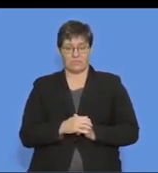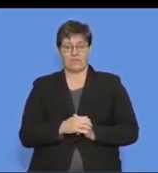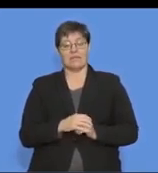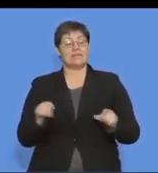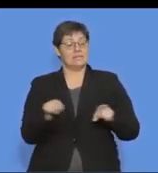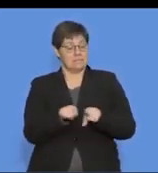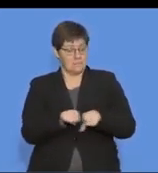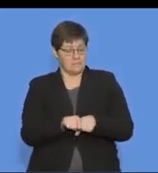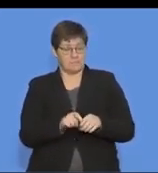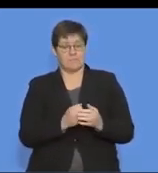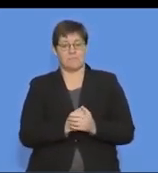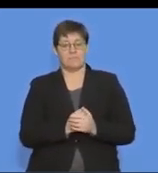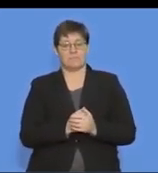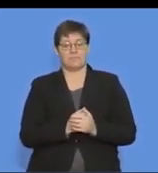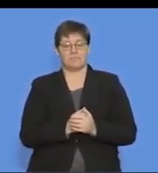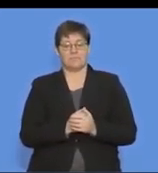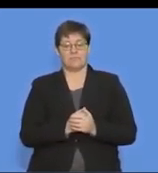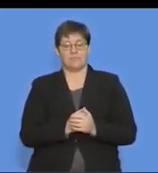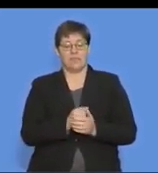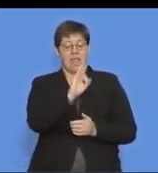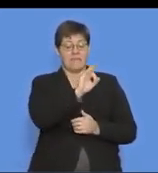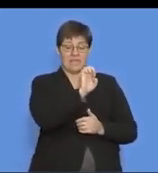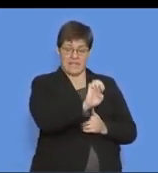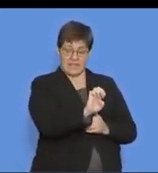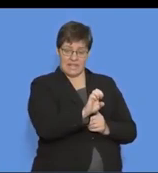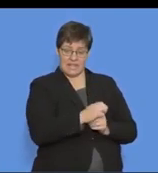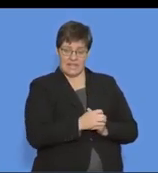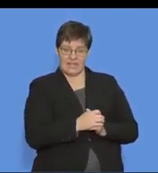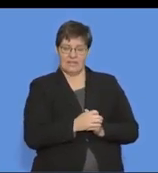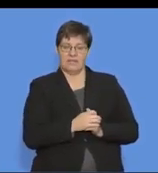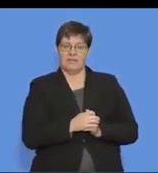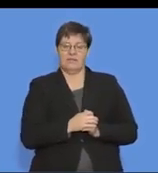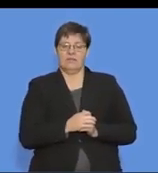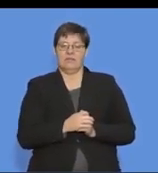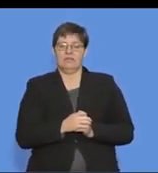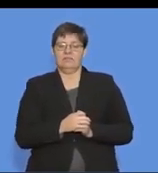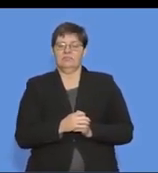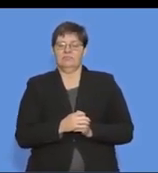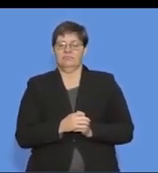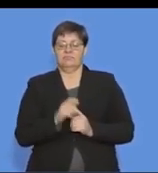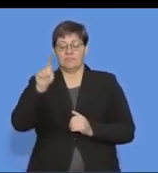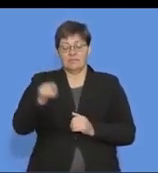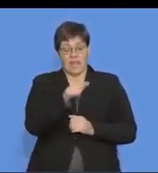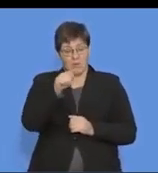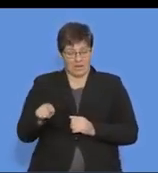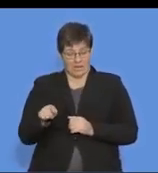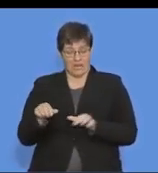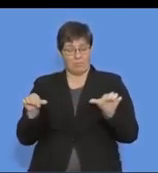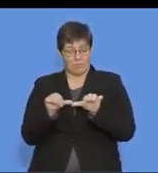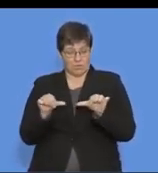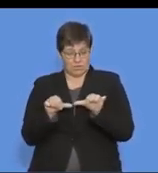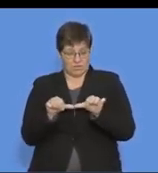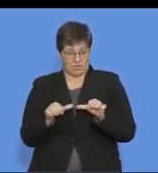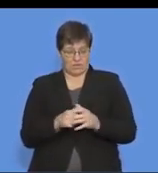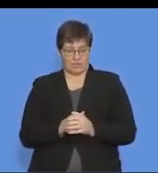can say that the electrostatic force, in other words, is directly proportional. We are